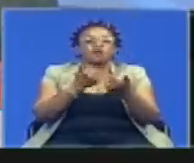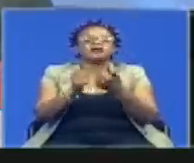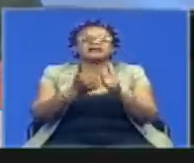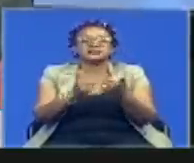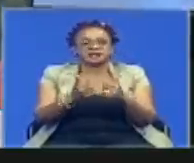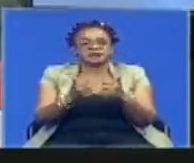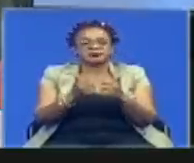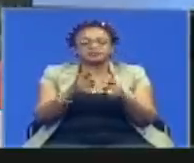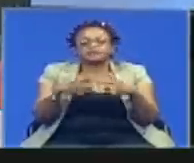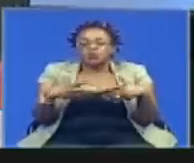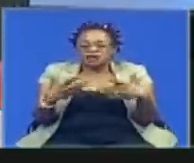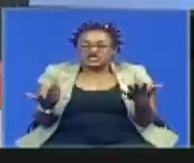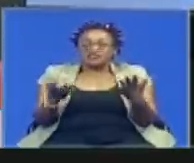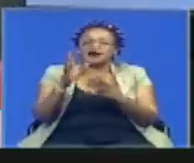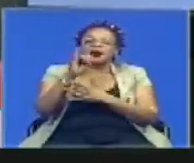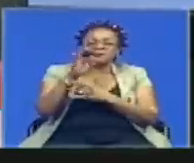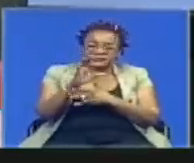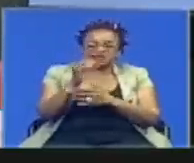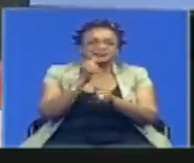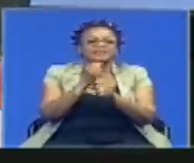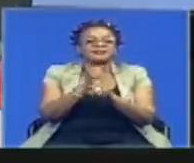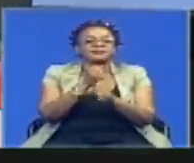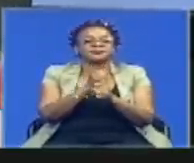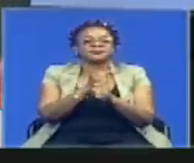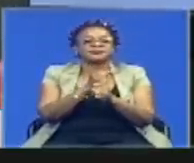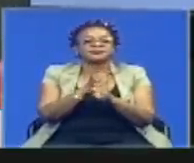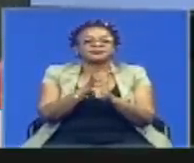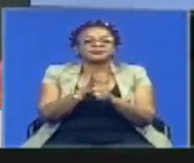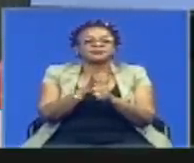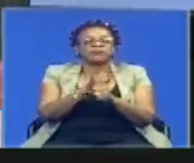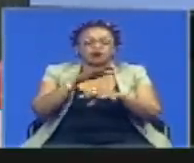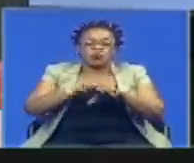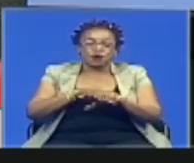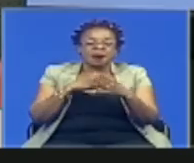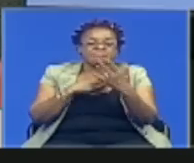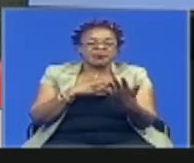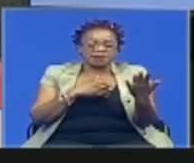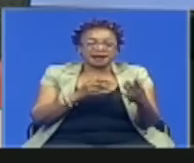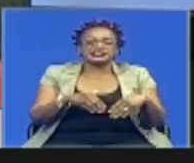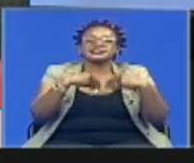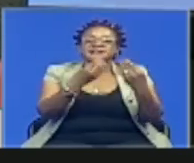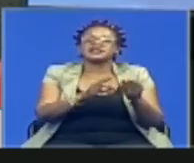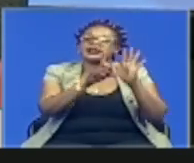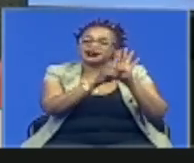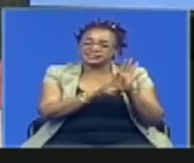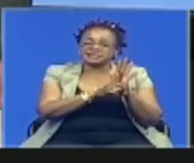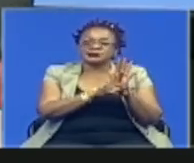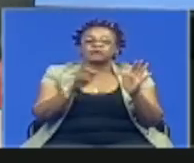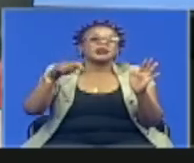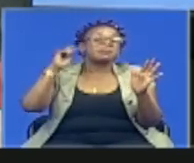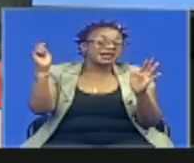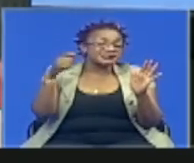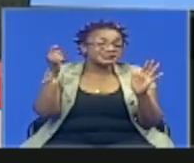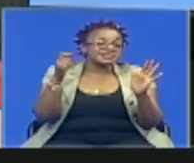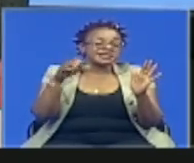therefore, whatever IEBC did, whereas on paper it gives legality to the president, and